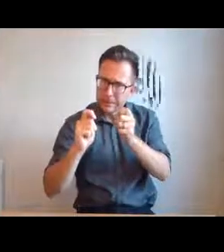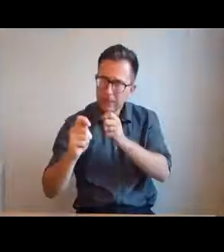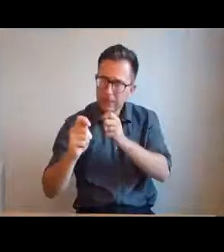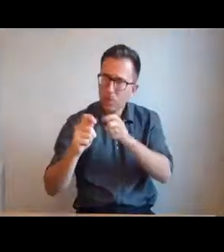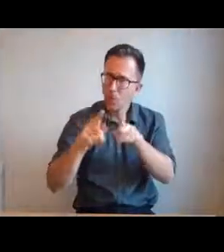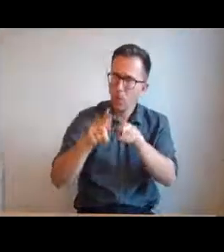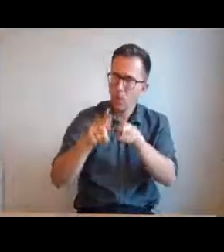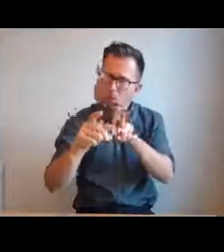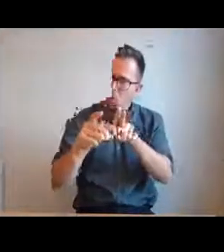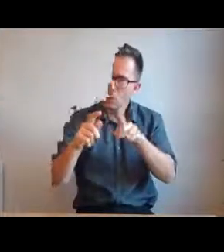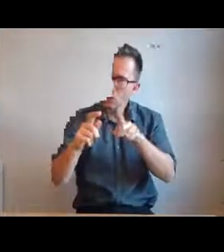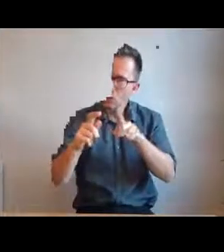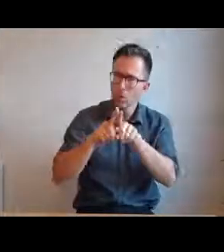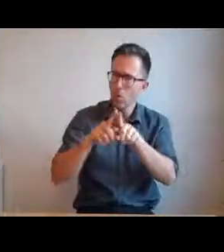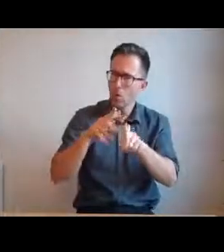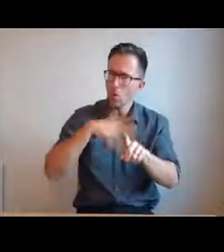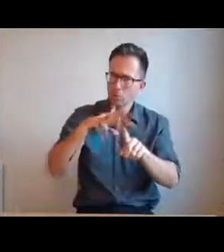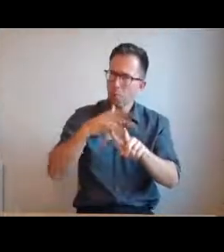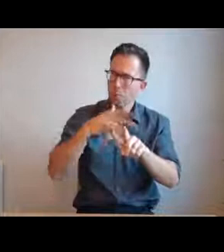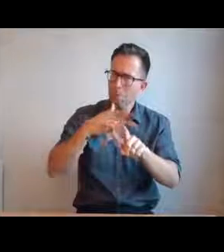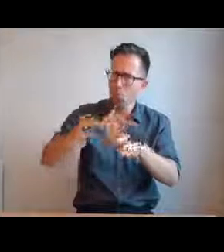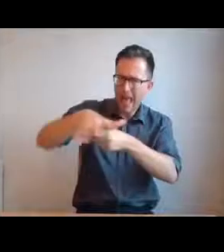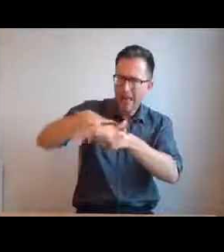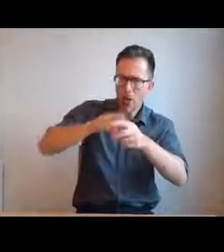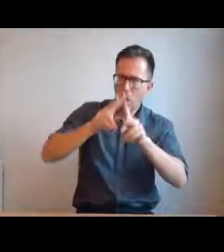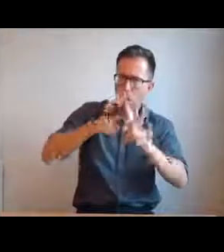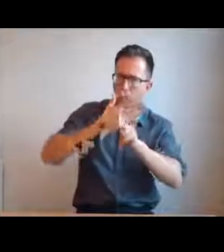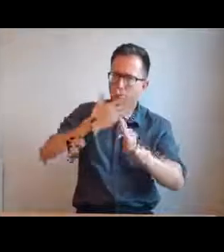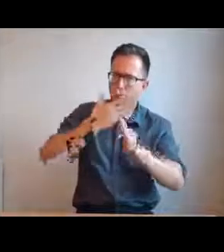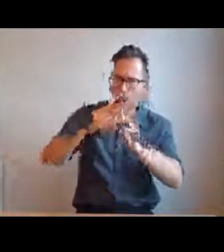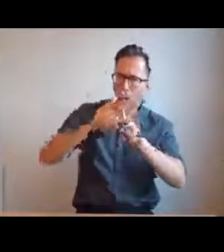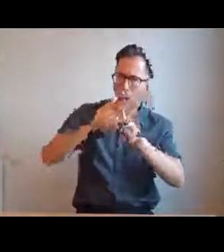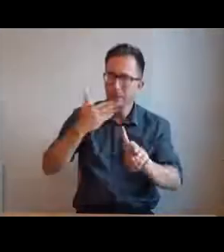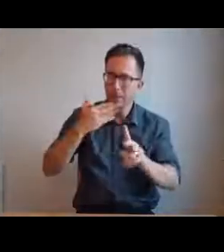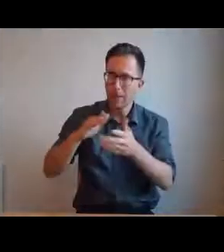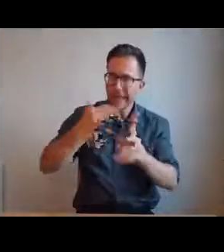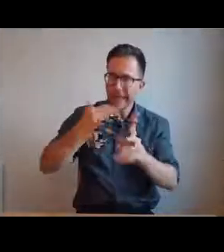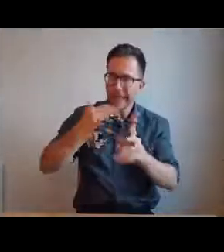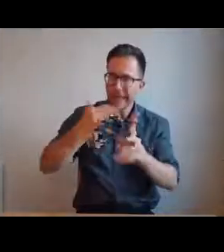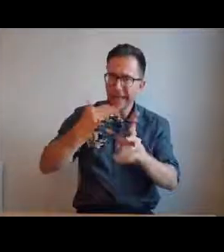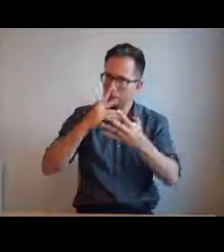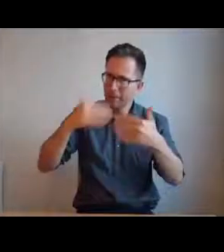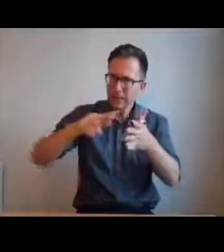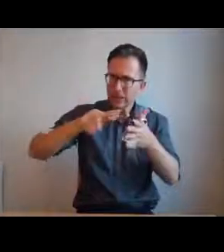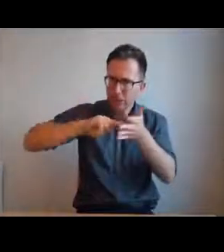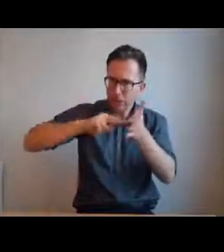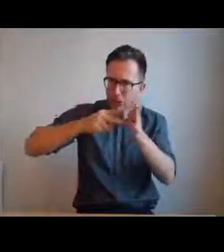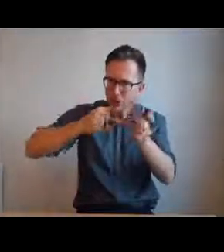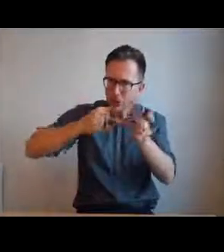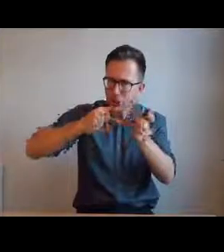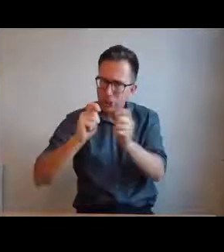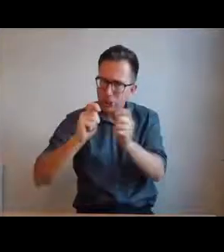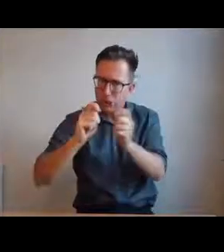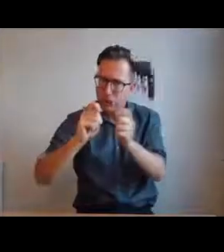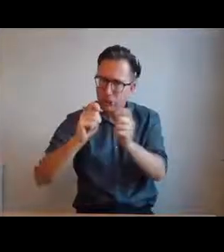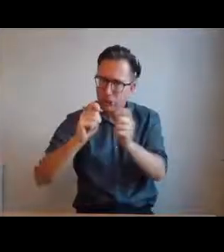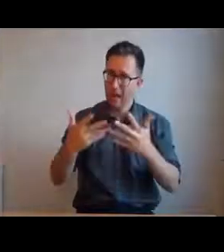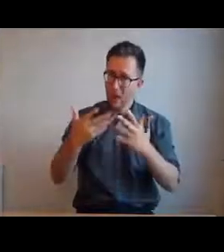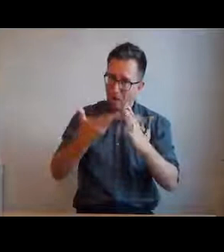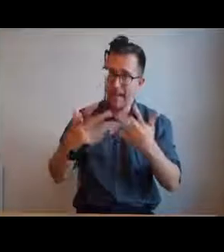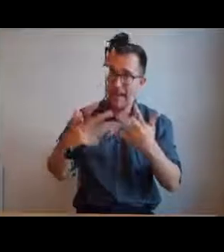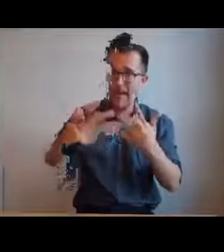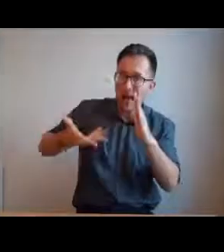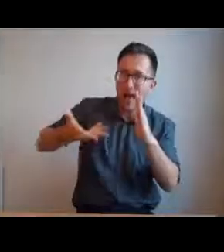to mitigate the visual impacts of the project's above ground infrastructure. Since supplementary consultation, we've added more detail